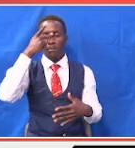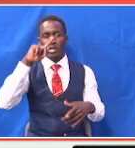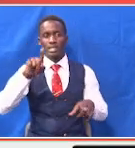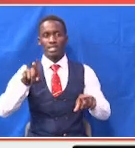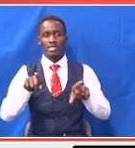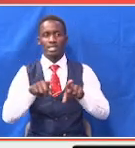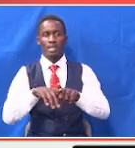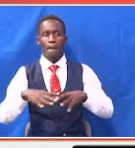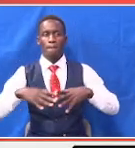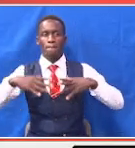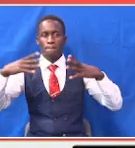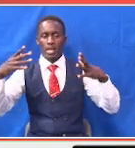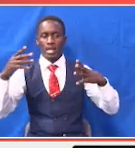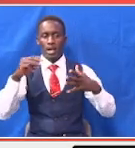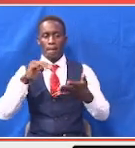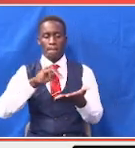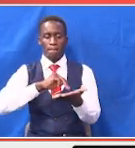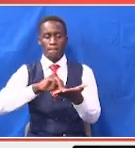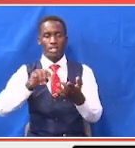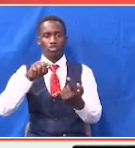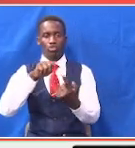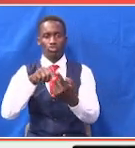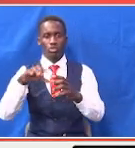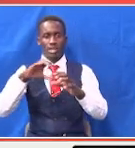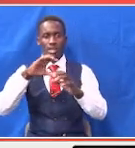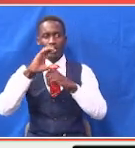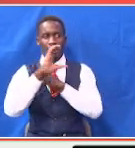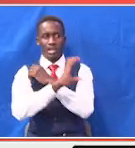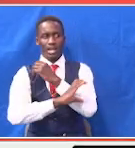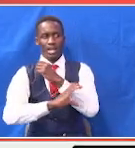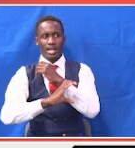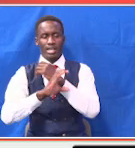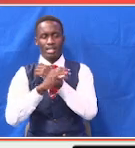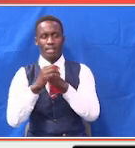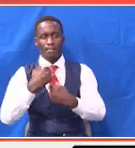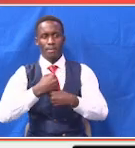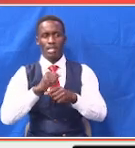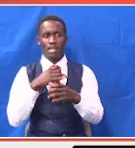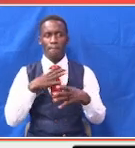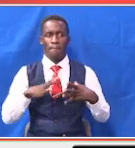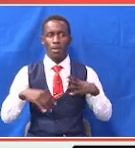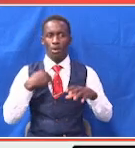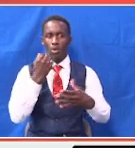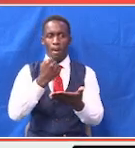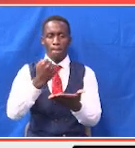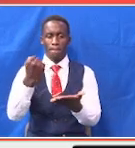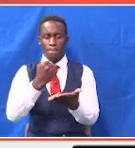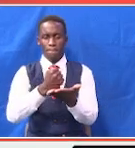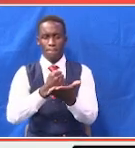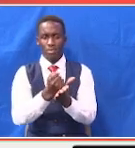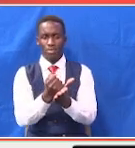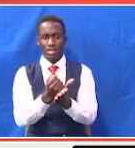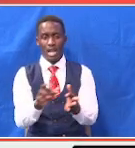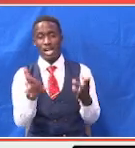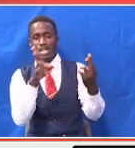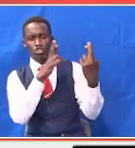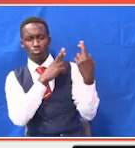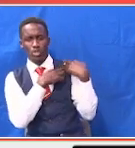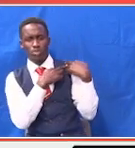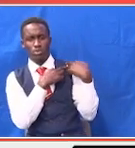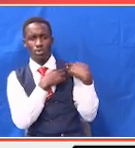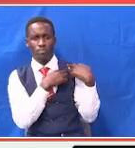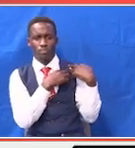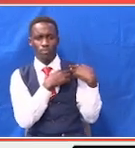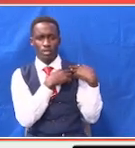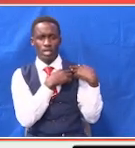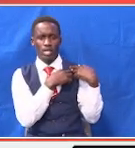big message to the country, and make the people that he has appointed accountable. Particularly